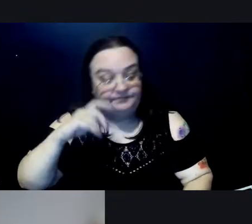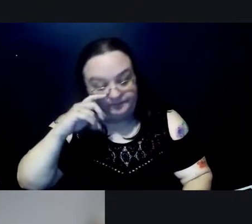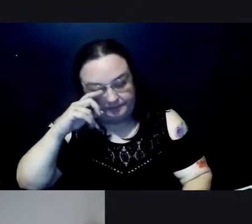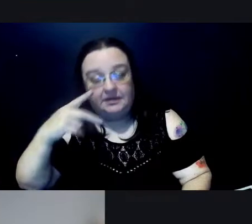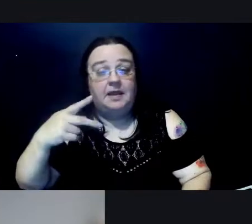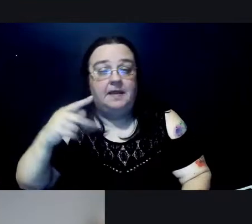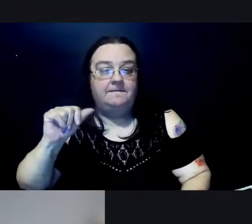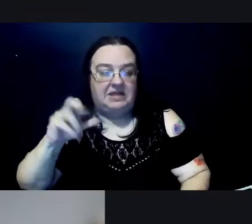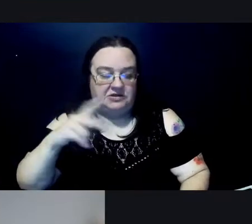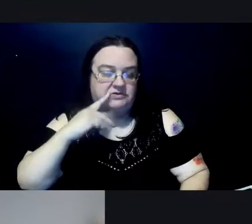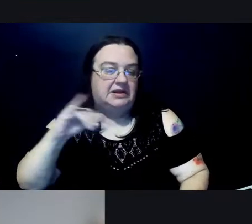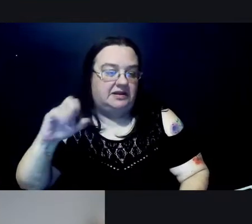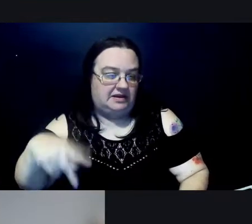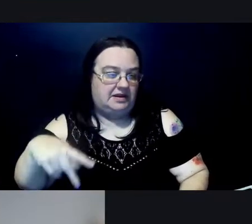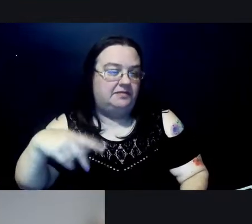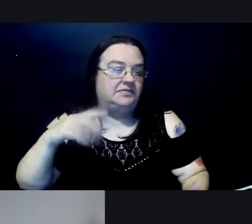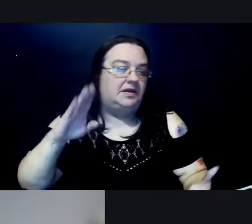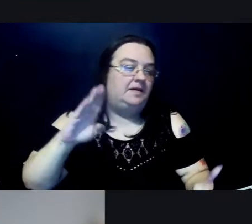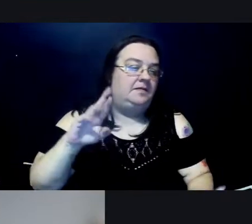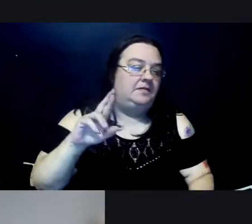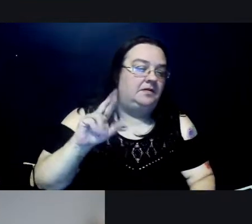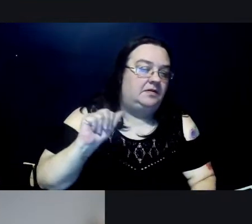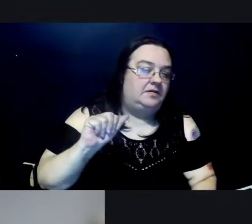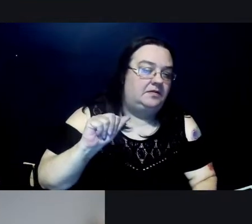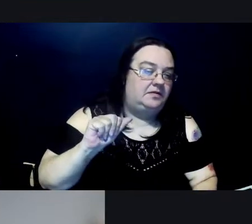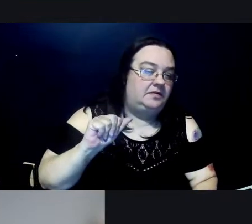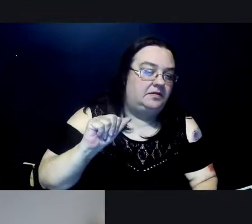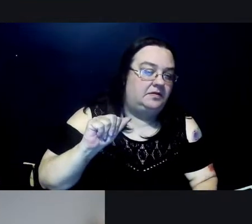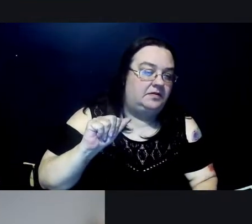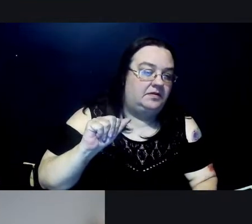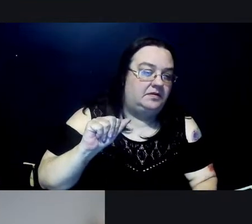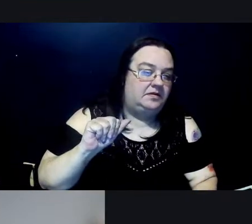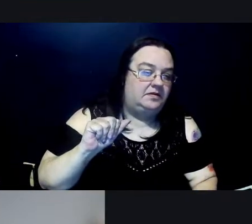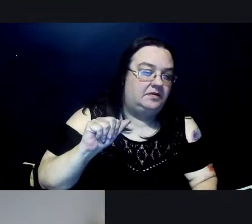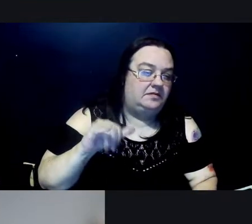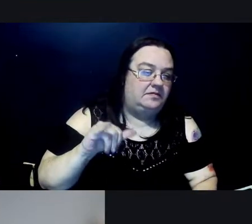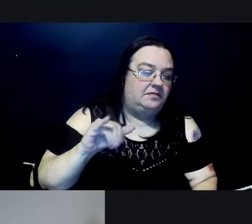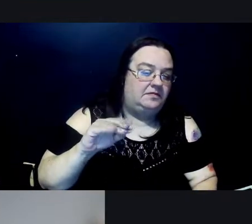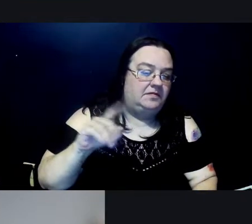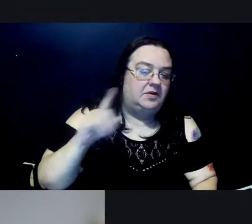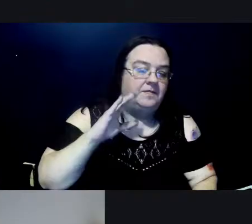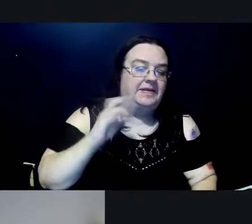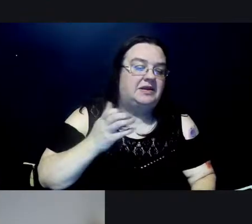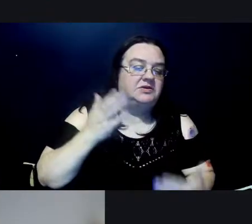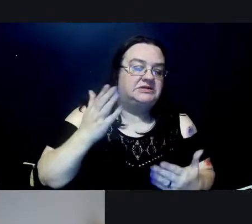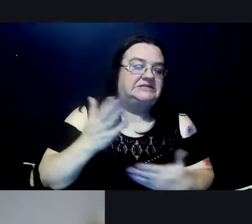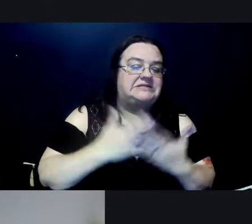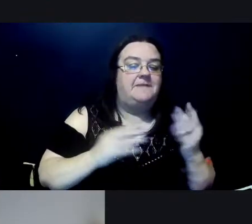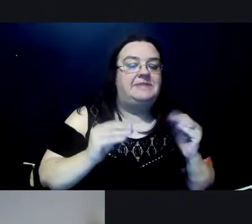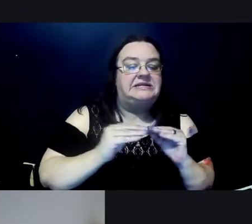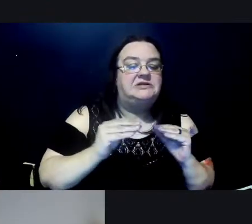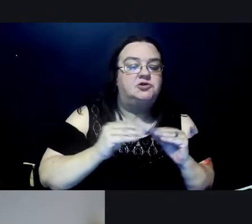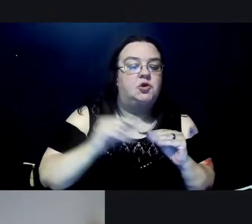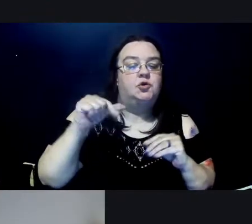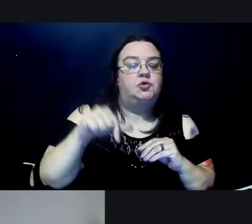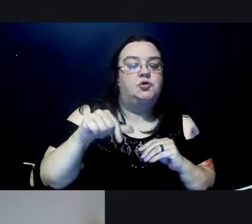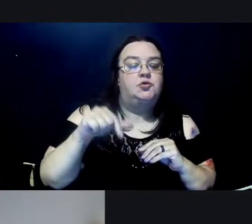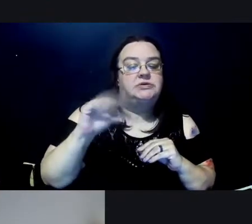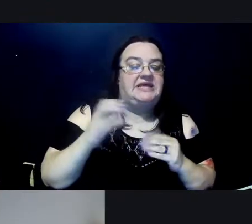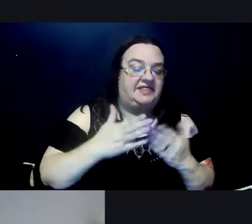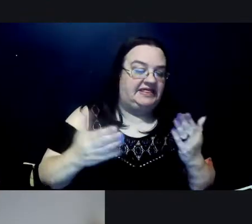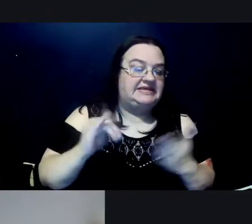So I believe I'm going to be suggesting some additional QC things that we do as we go to accept